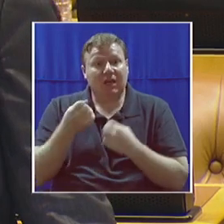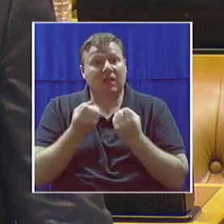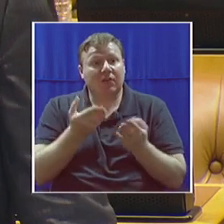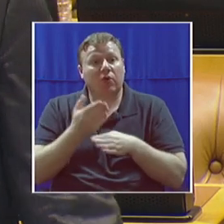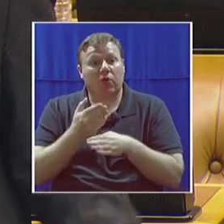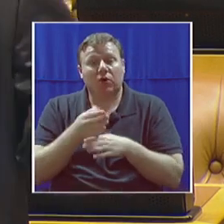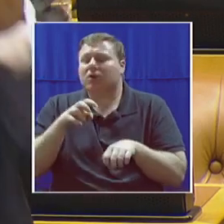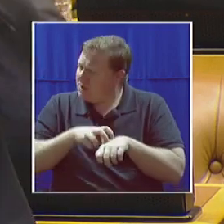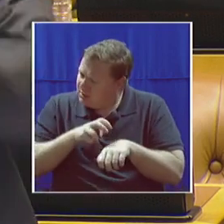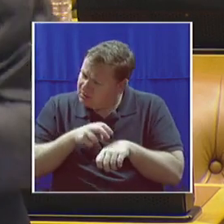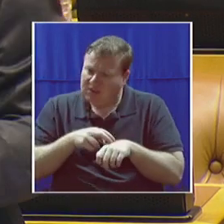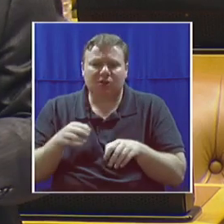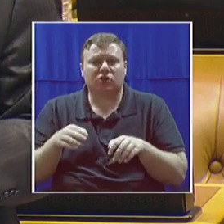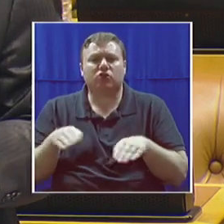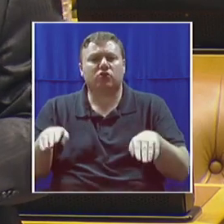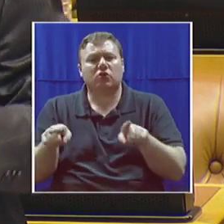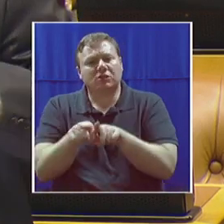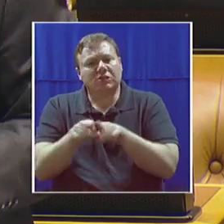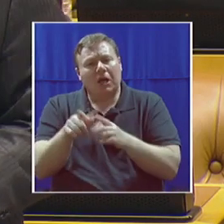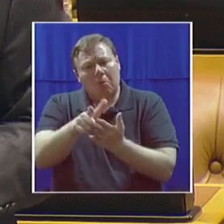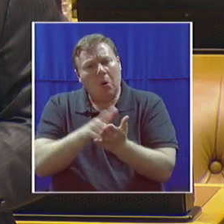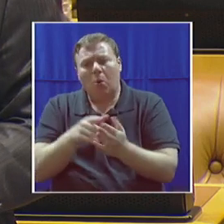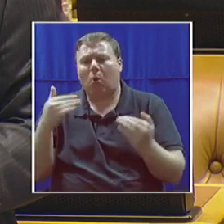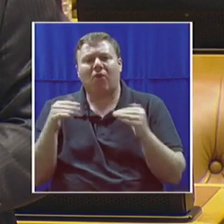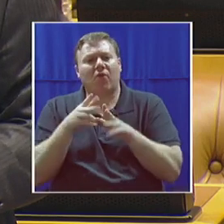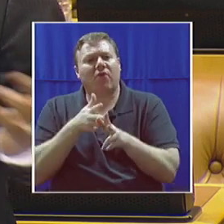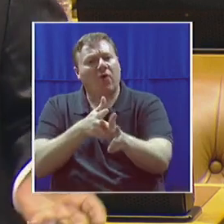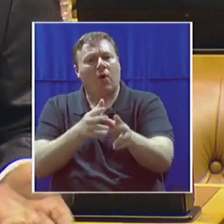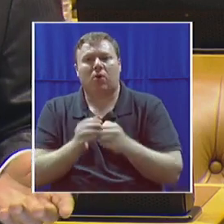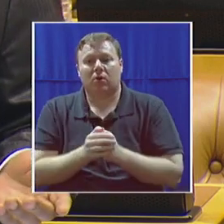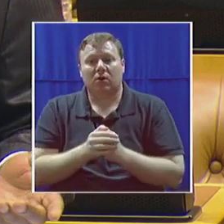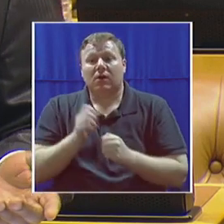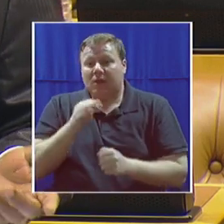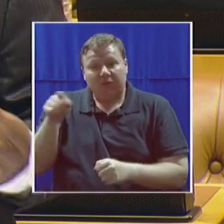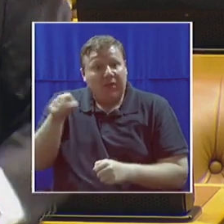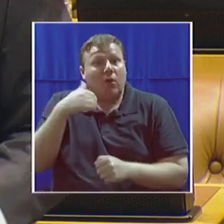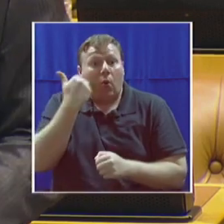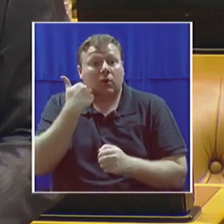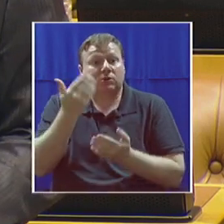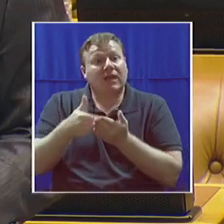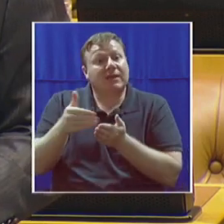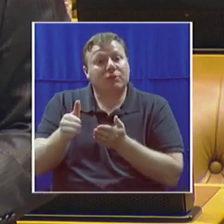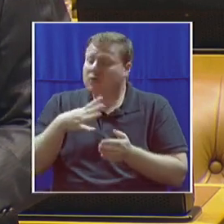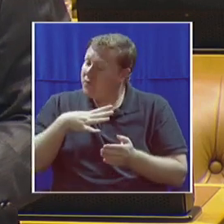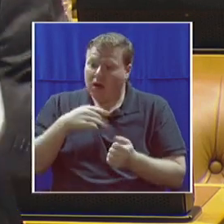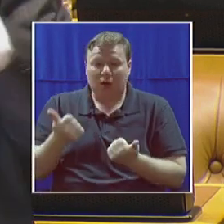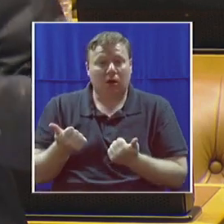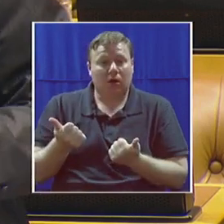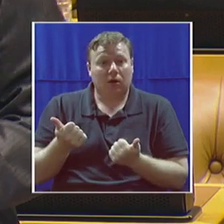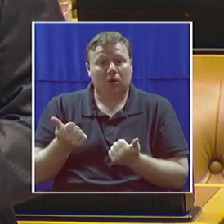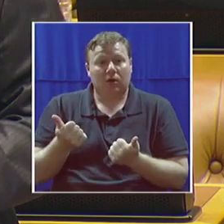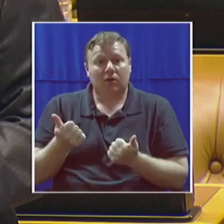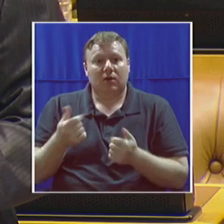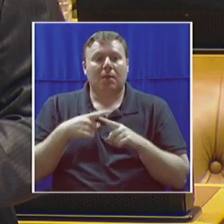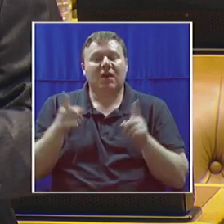comply if like previous question they want to be Exempted we have to exempt them but we don't have a